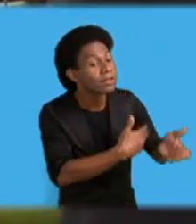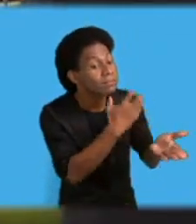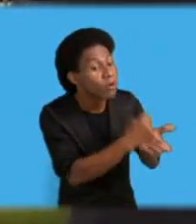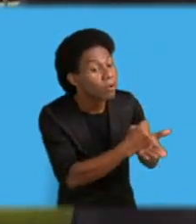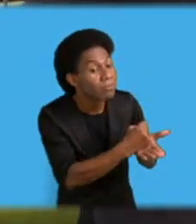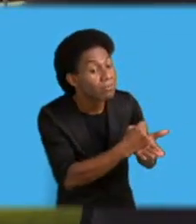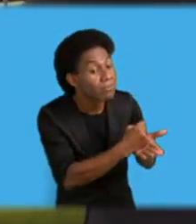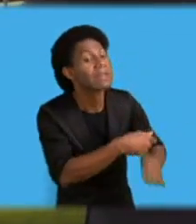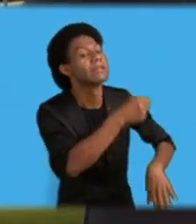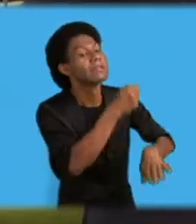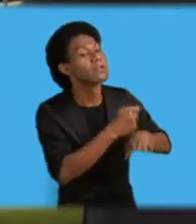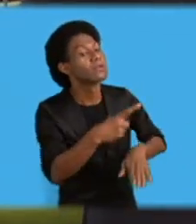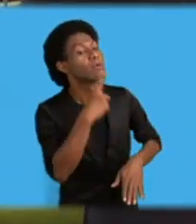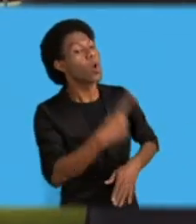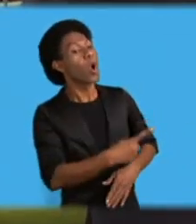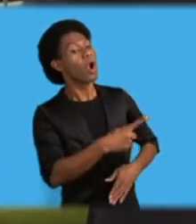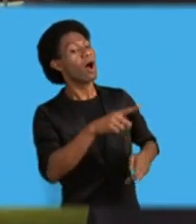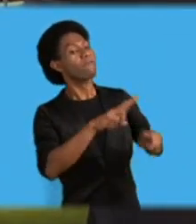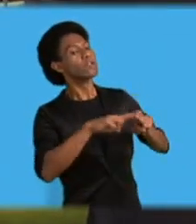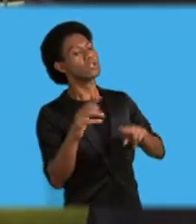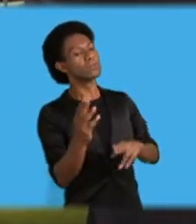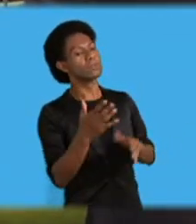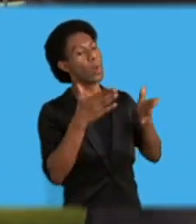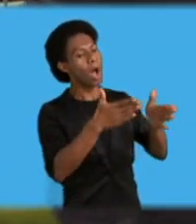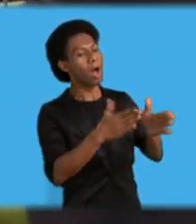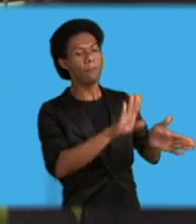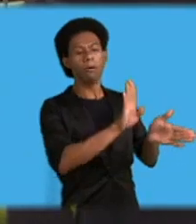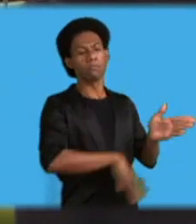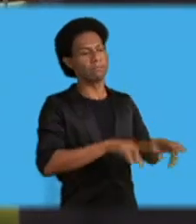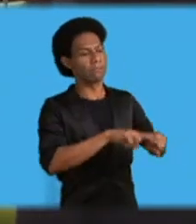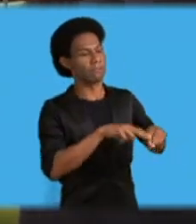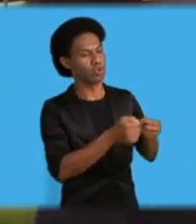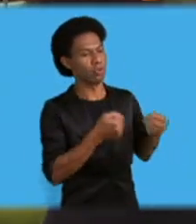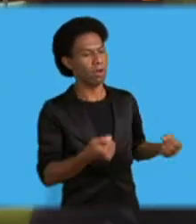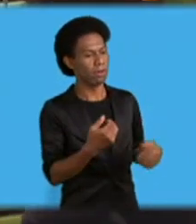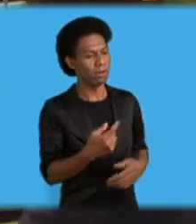Can you confirm who told you that we gave that directive?